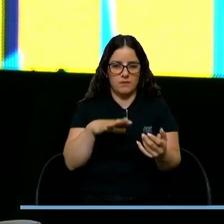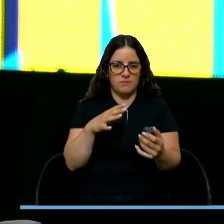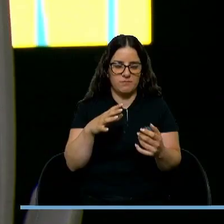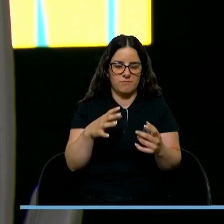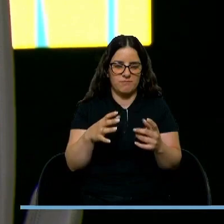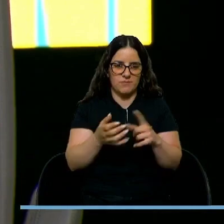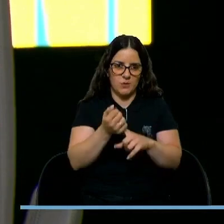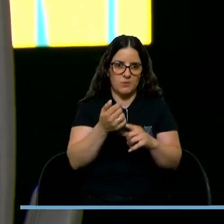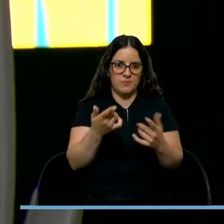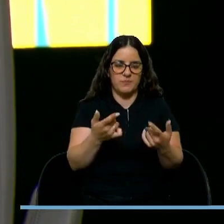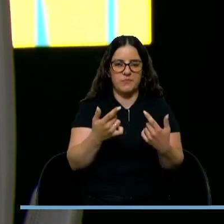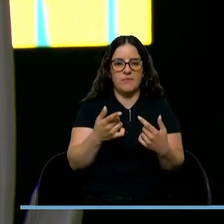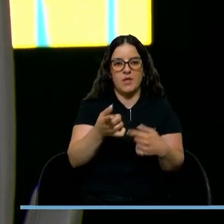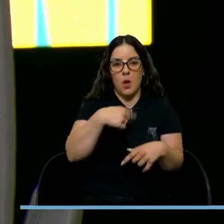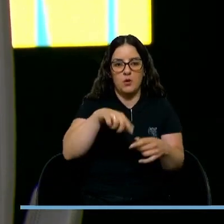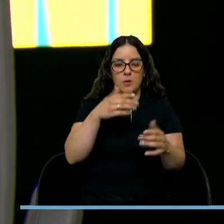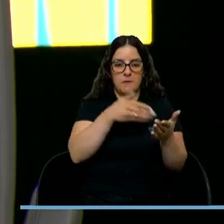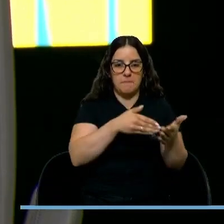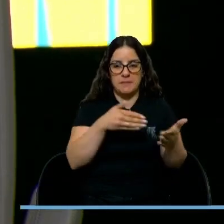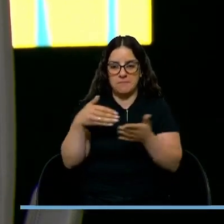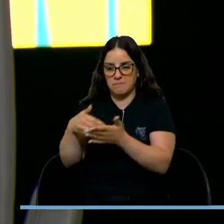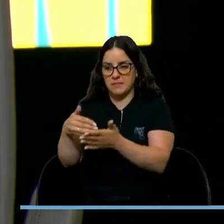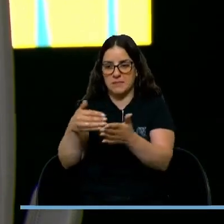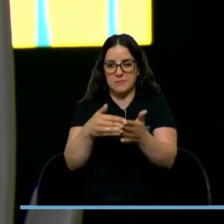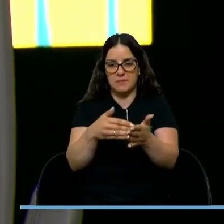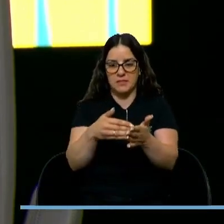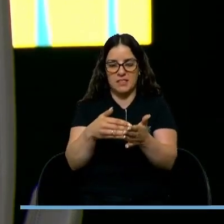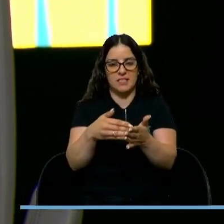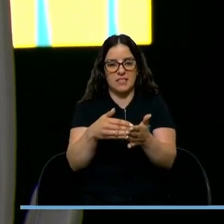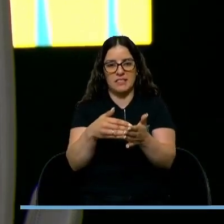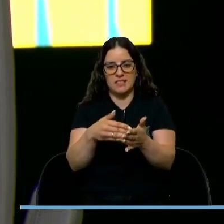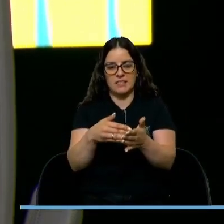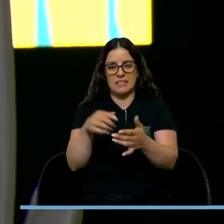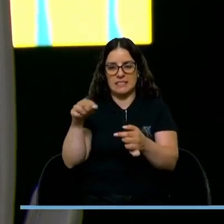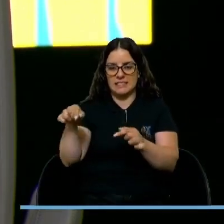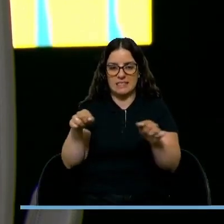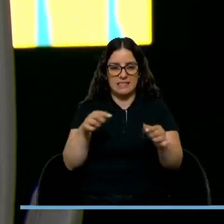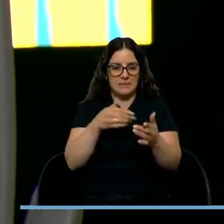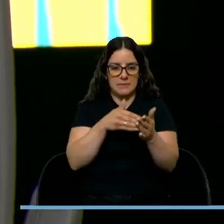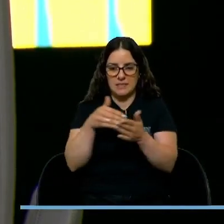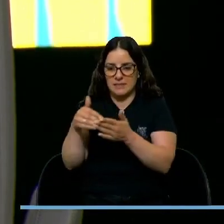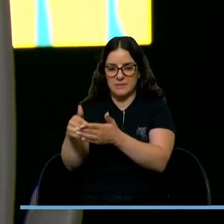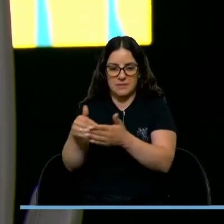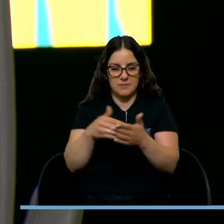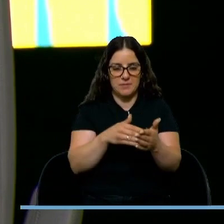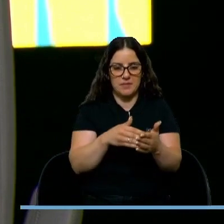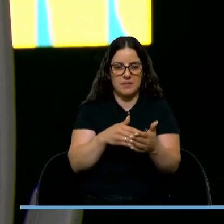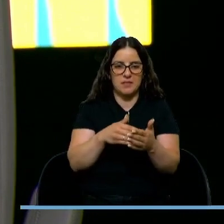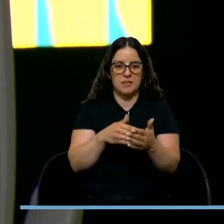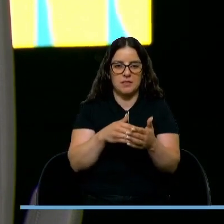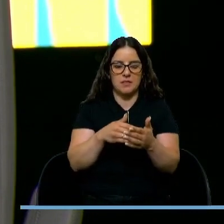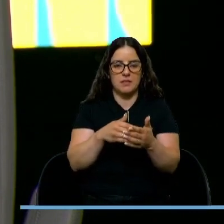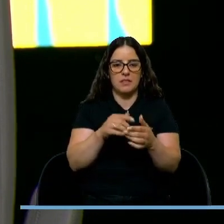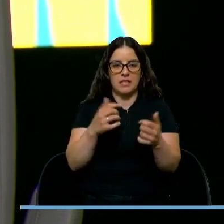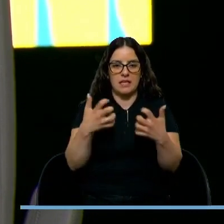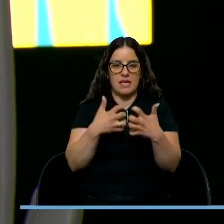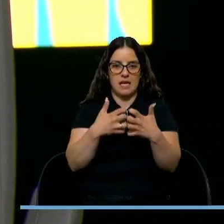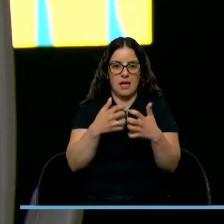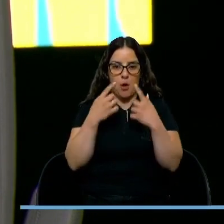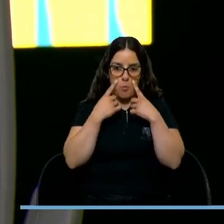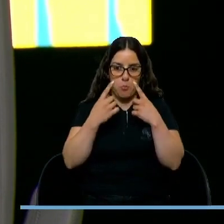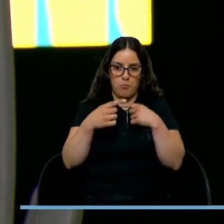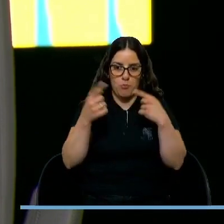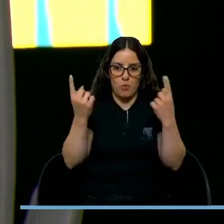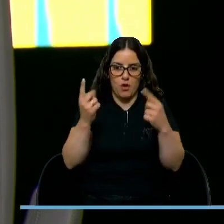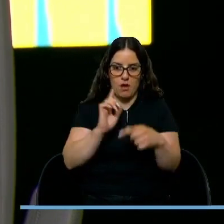And in reality, this is what is happening, because we depend on each other for many different things, and the